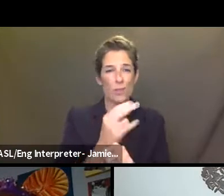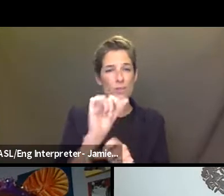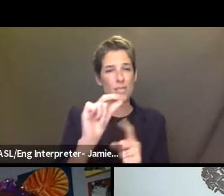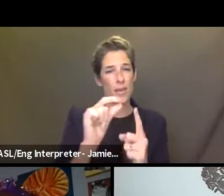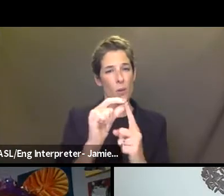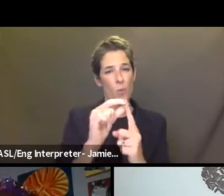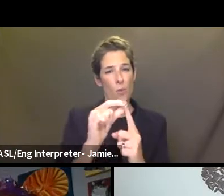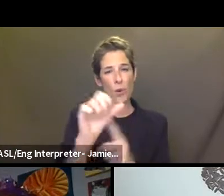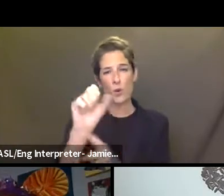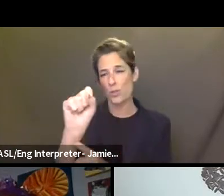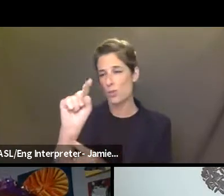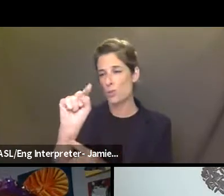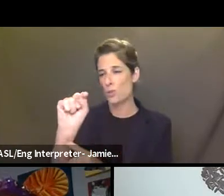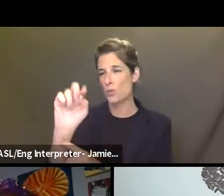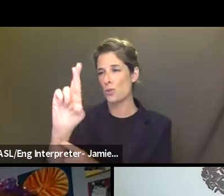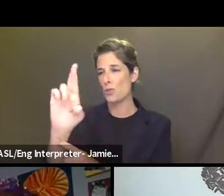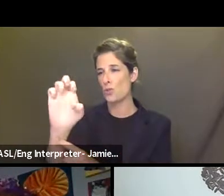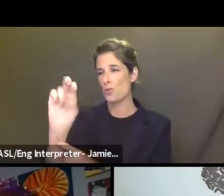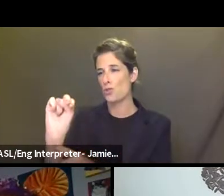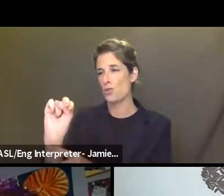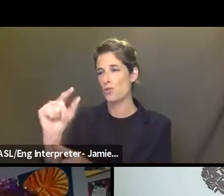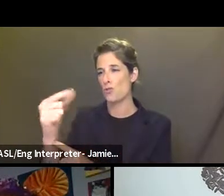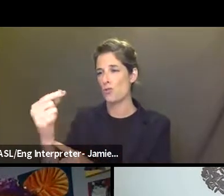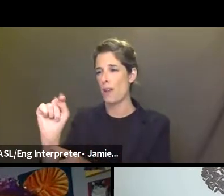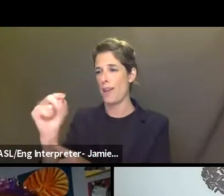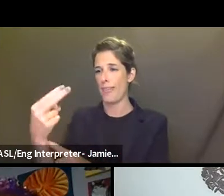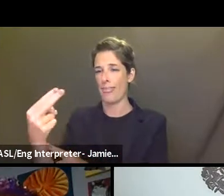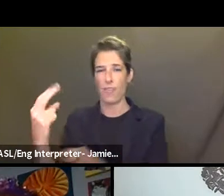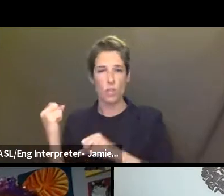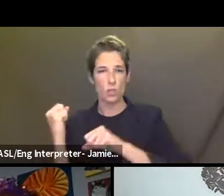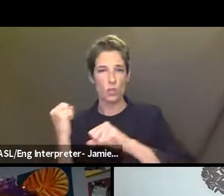inherent about that. It's more that a whole